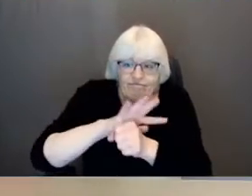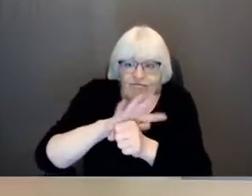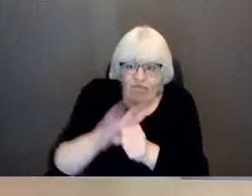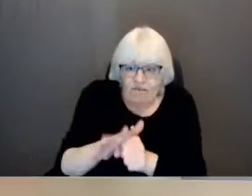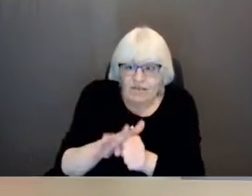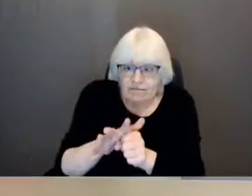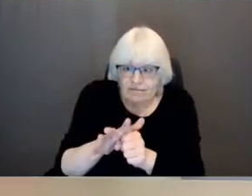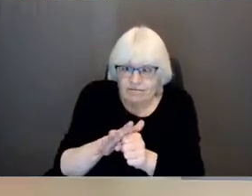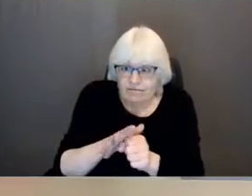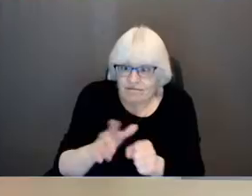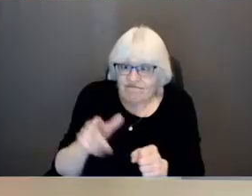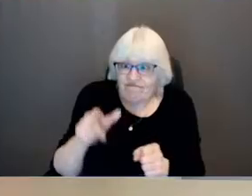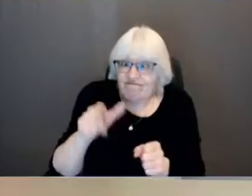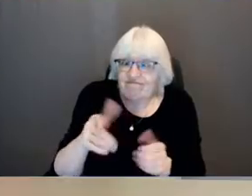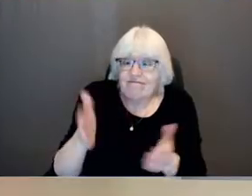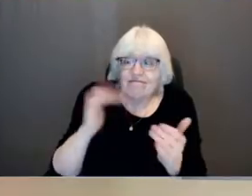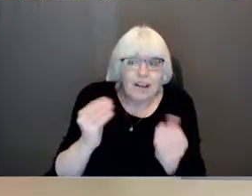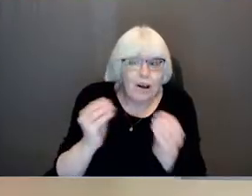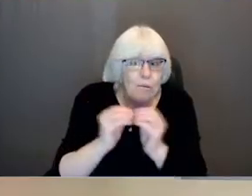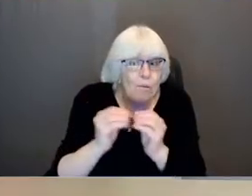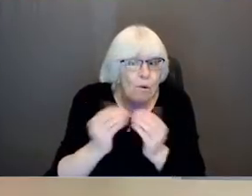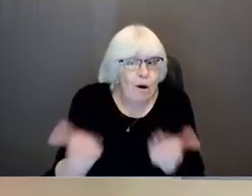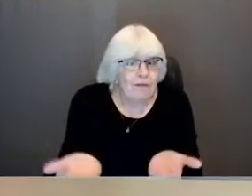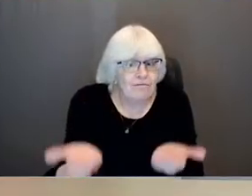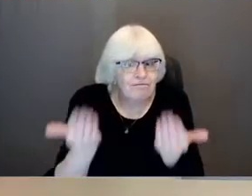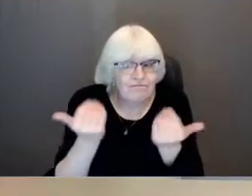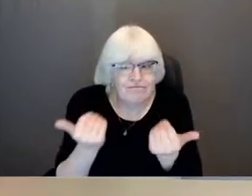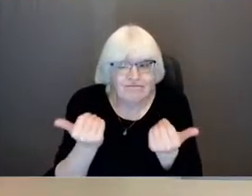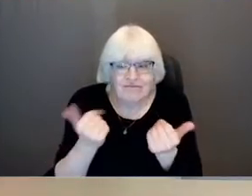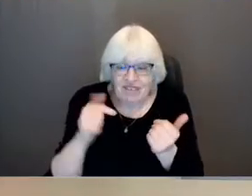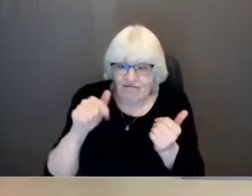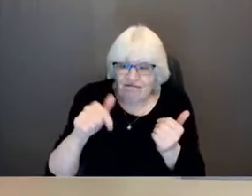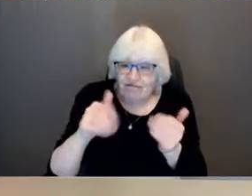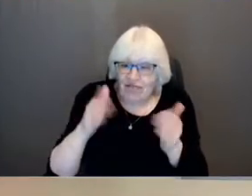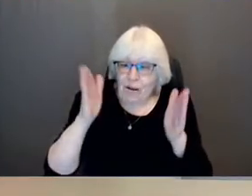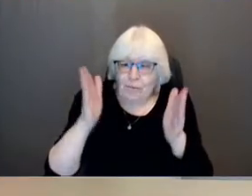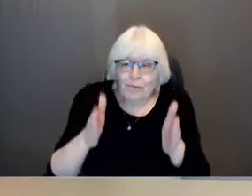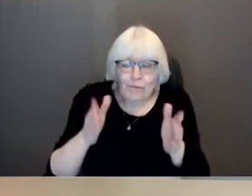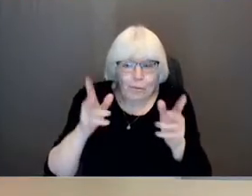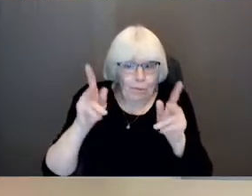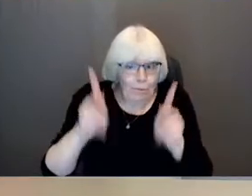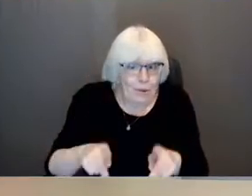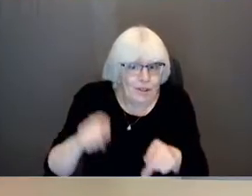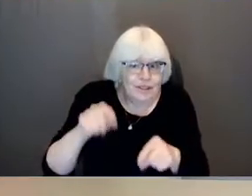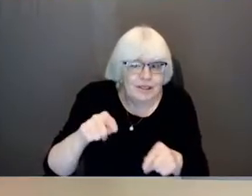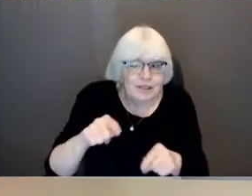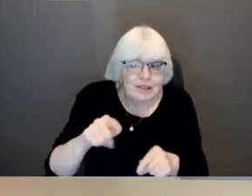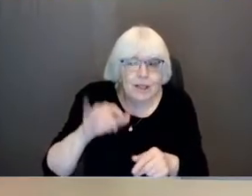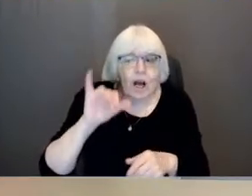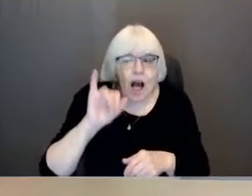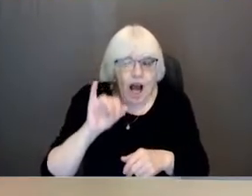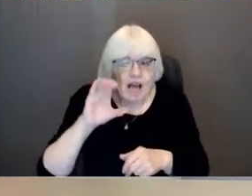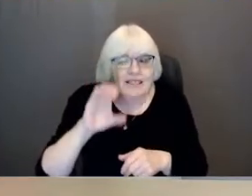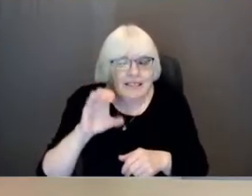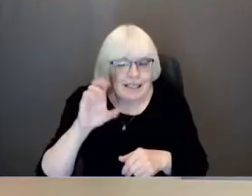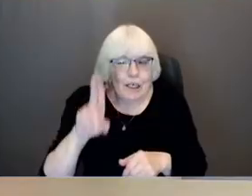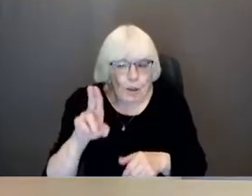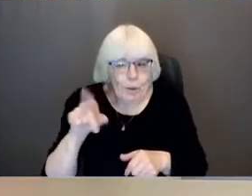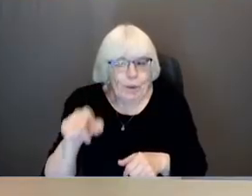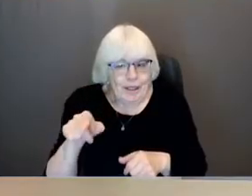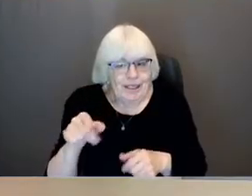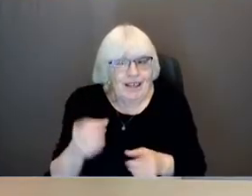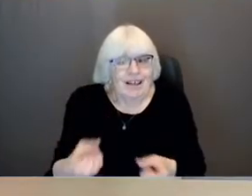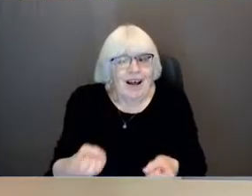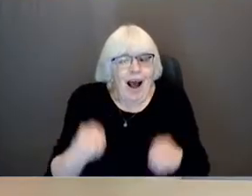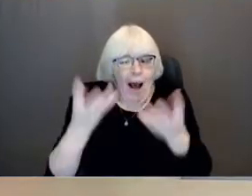that? No, the number in the ICU has not changed, and that's the total number